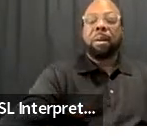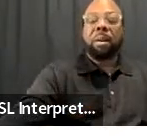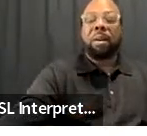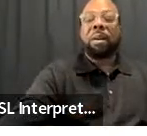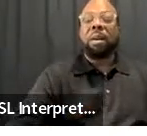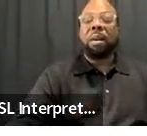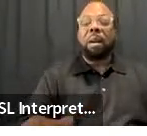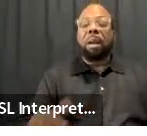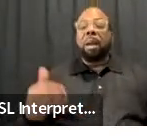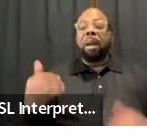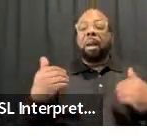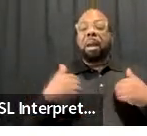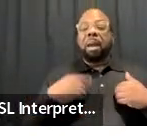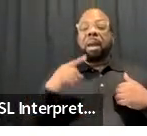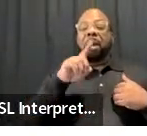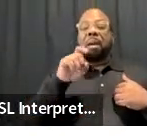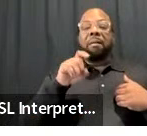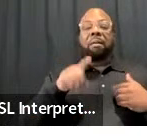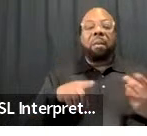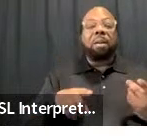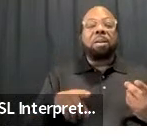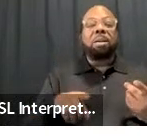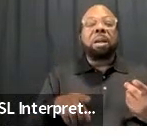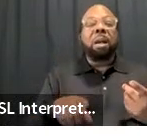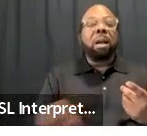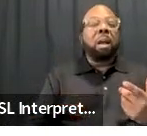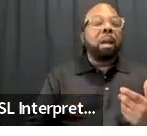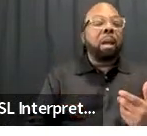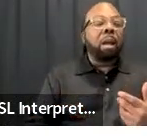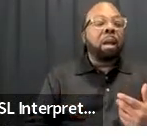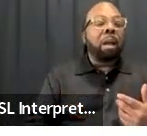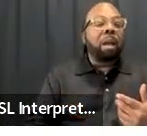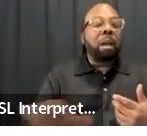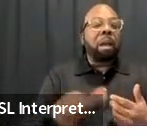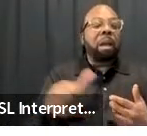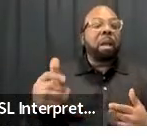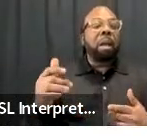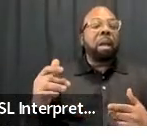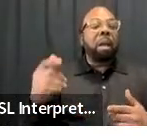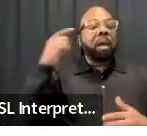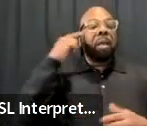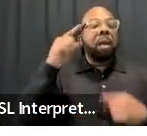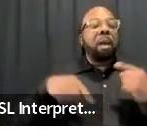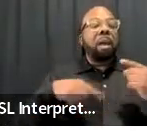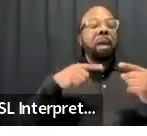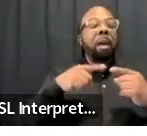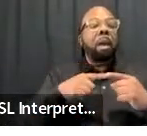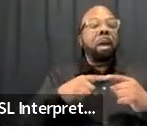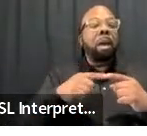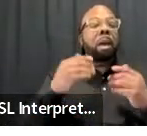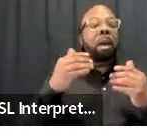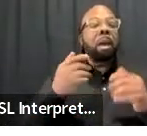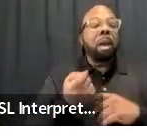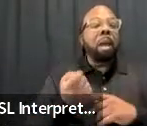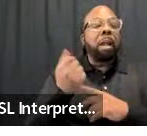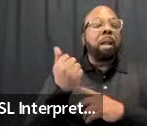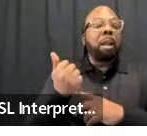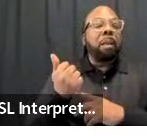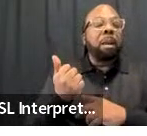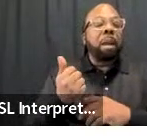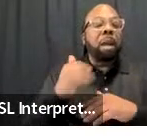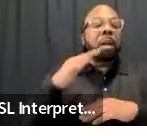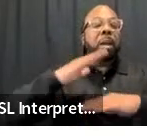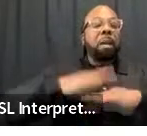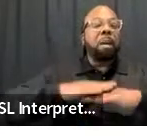We have a question related to parking minimums. Any consideration of eliminating minimum parking requirements